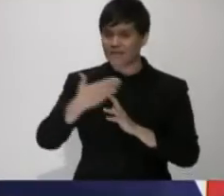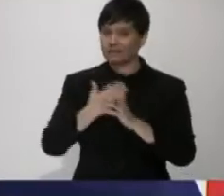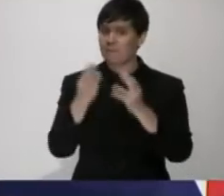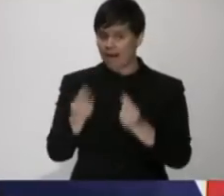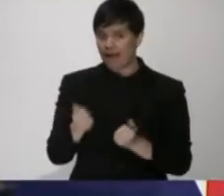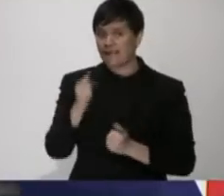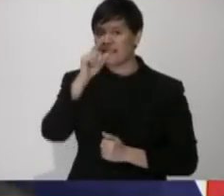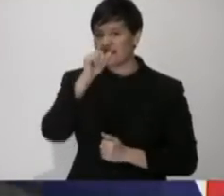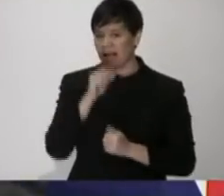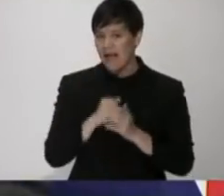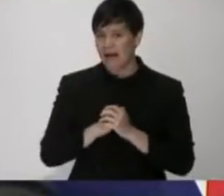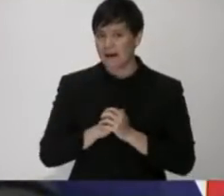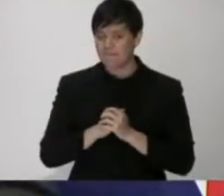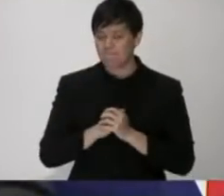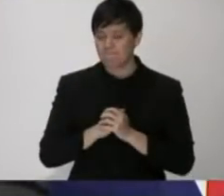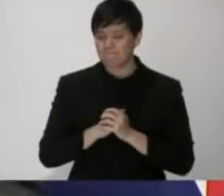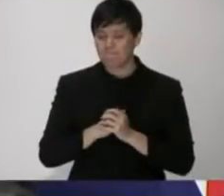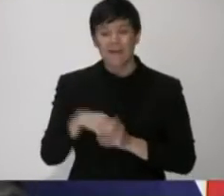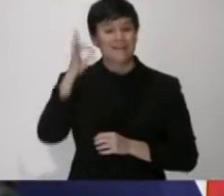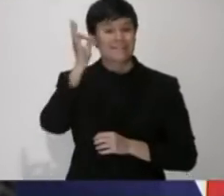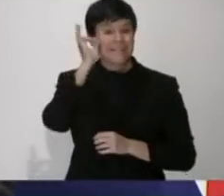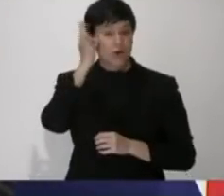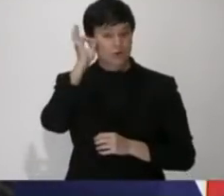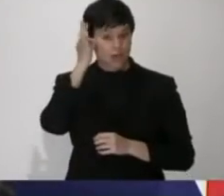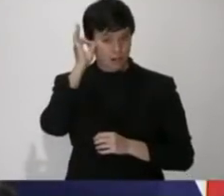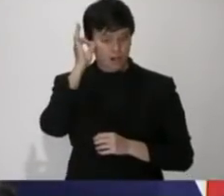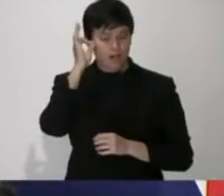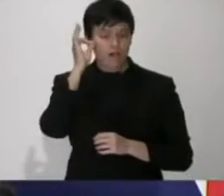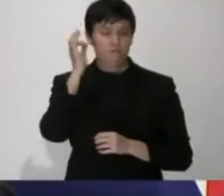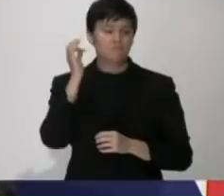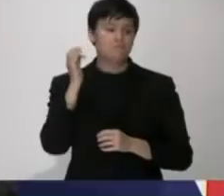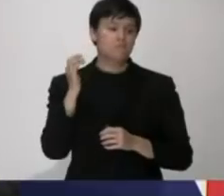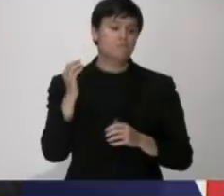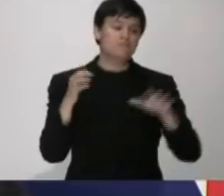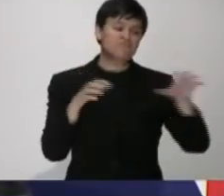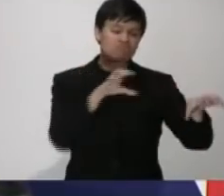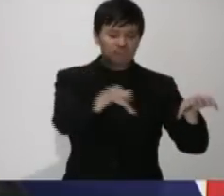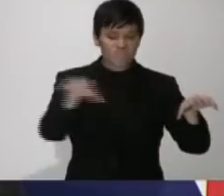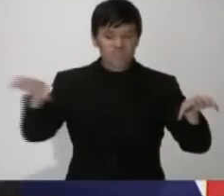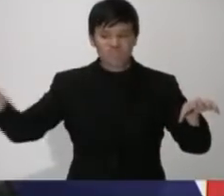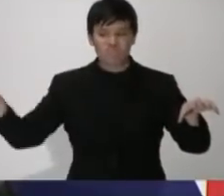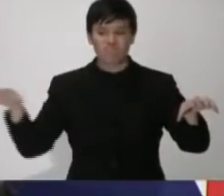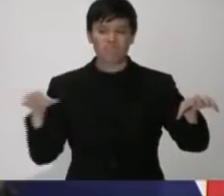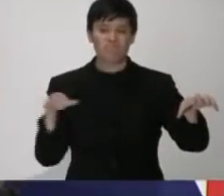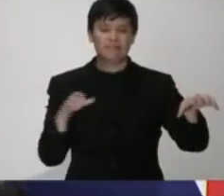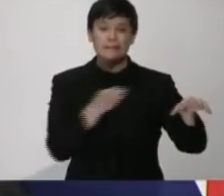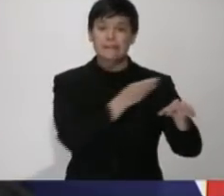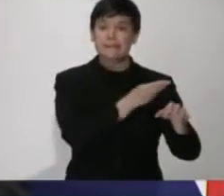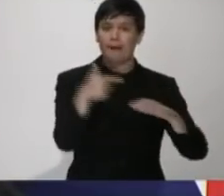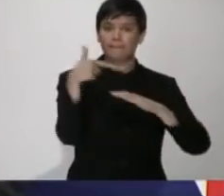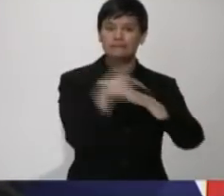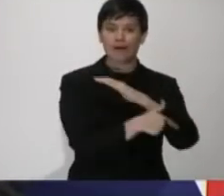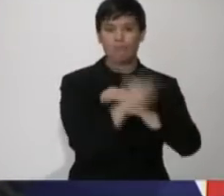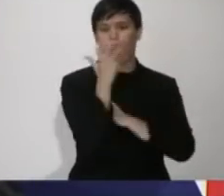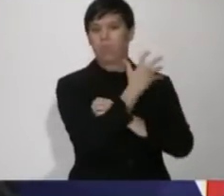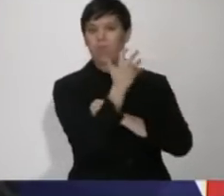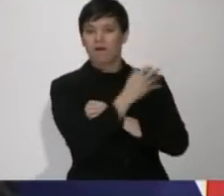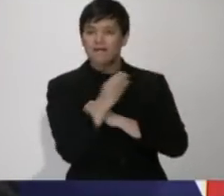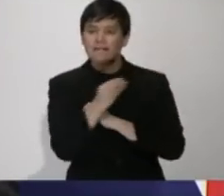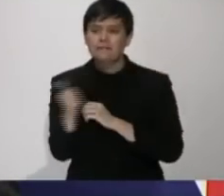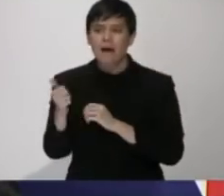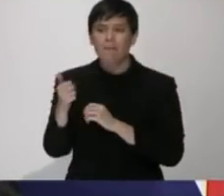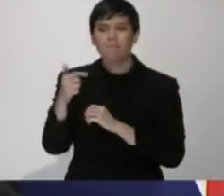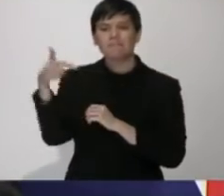Individual councils, as you're pointing out, do have issues around where they are in terms of their debt and what that means for ratings agencies and how they view